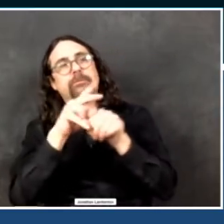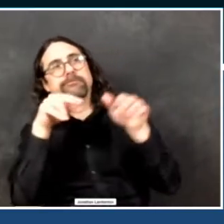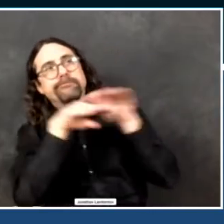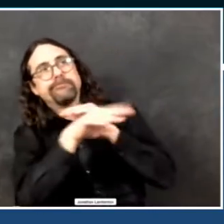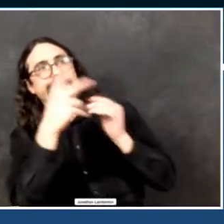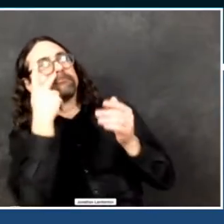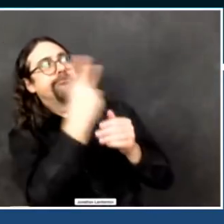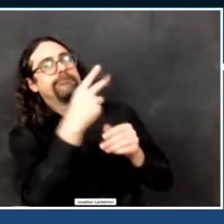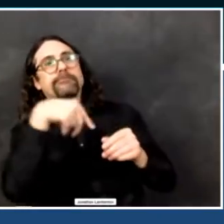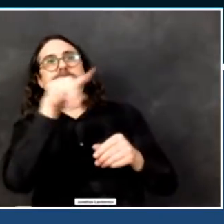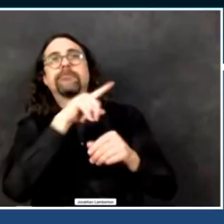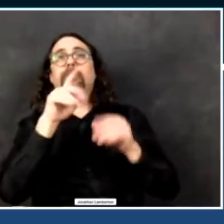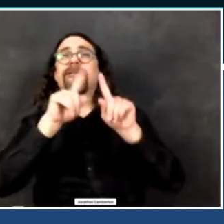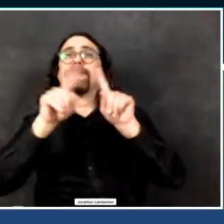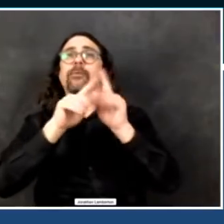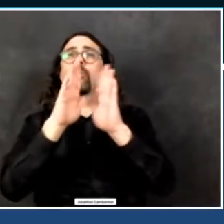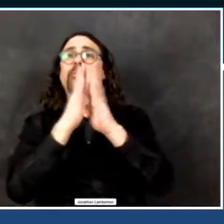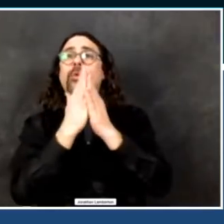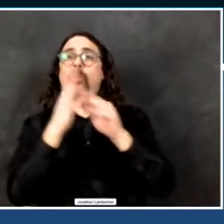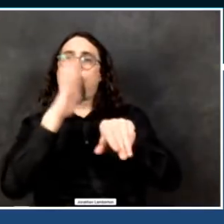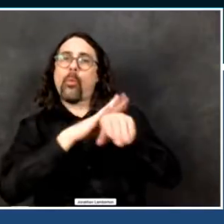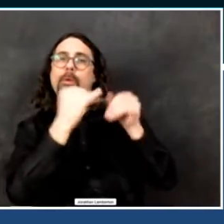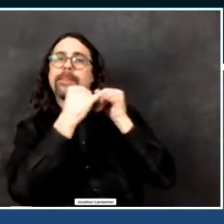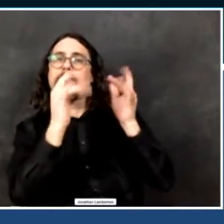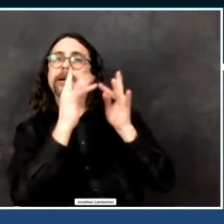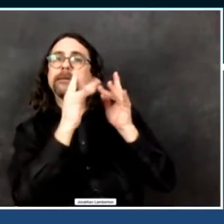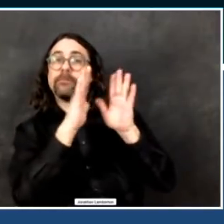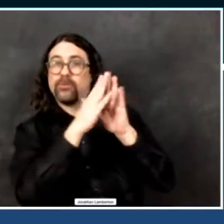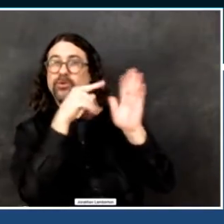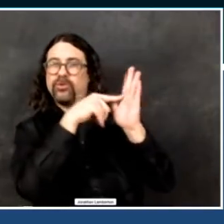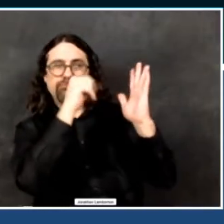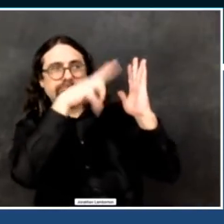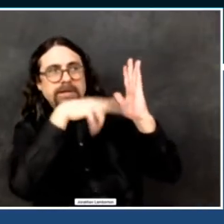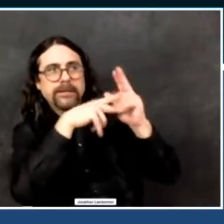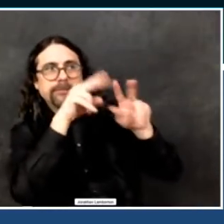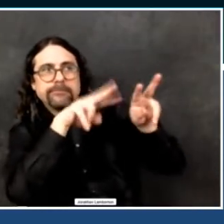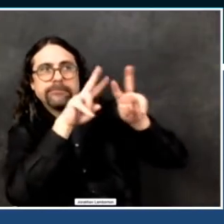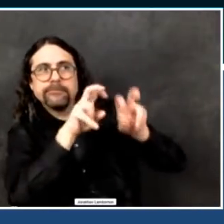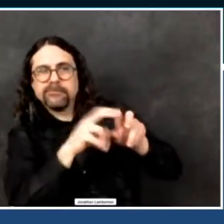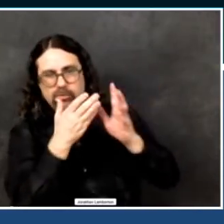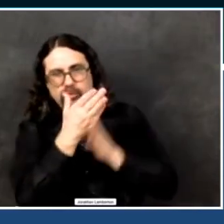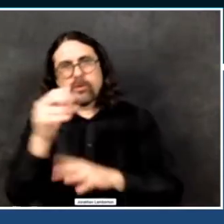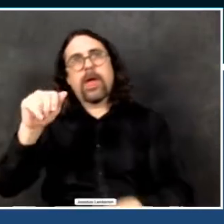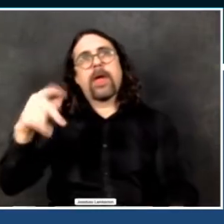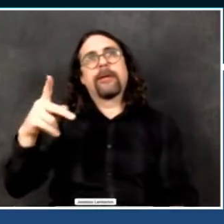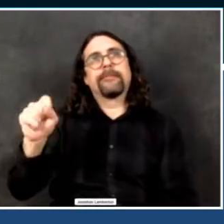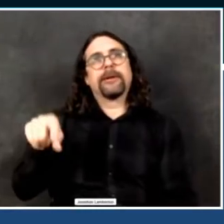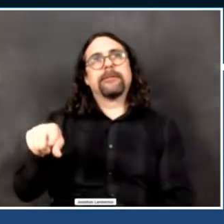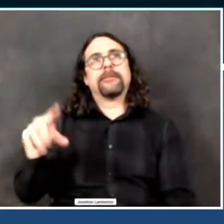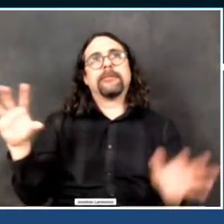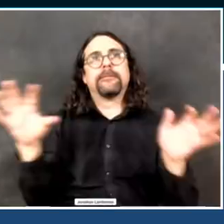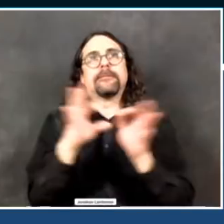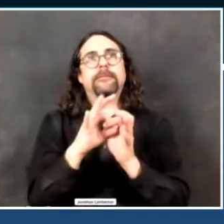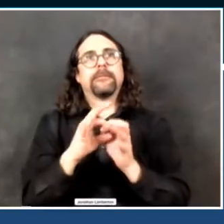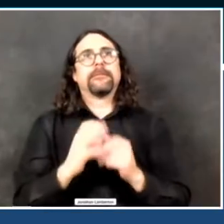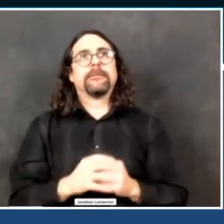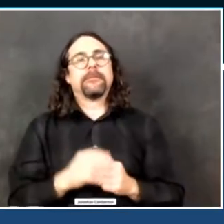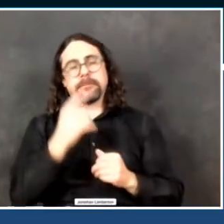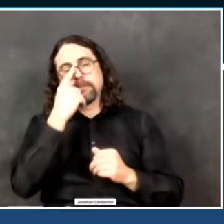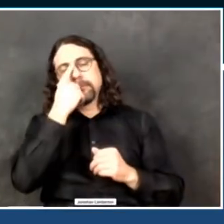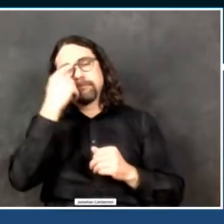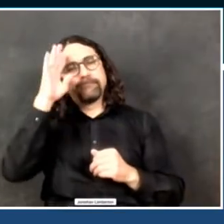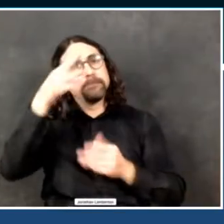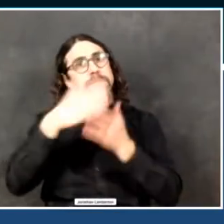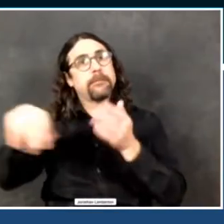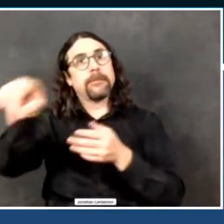that could never afford to buy a lot of books, a lot of kids who have never had the opportunity to have their own personal,